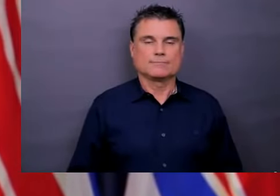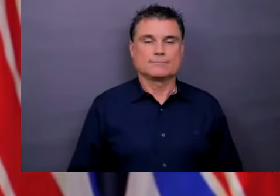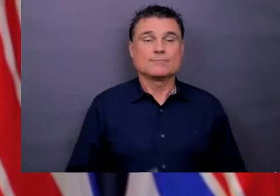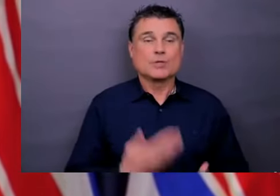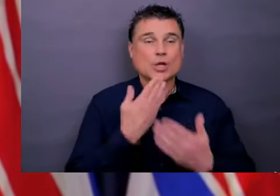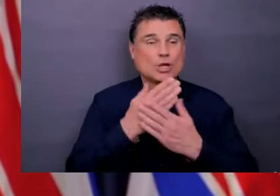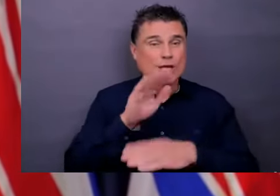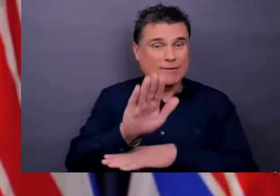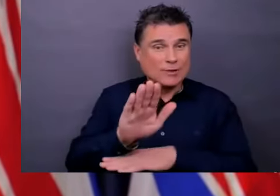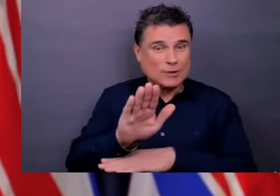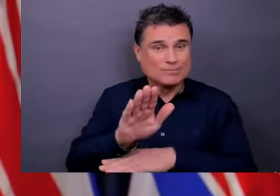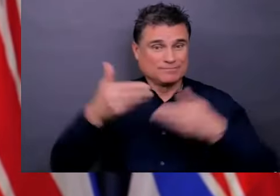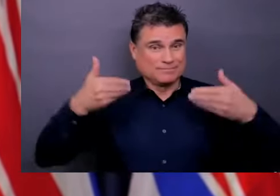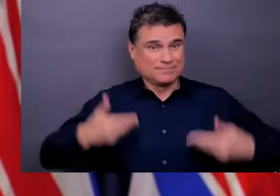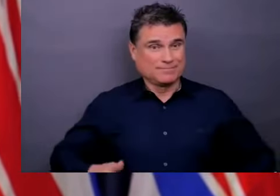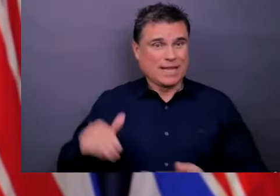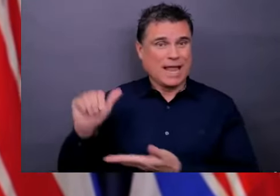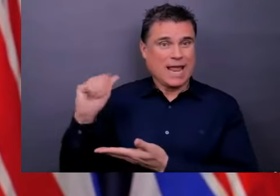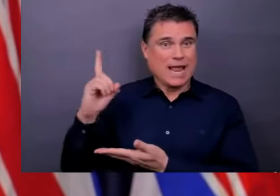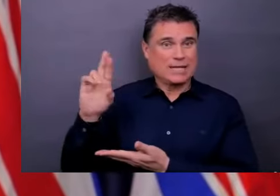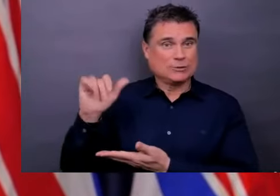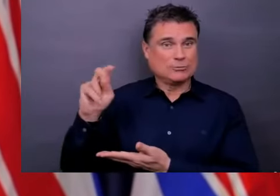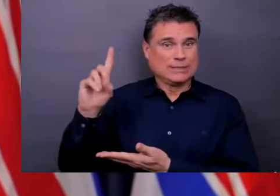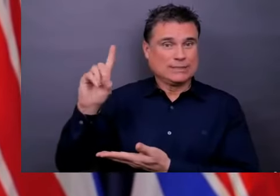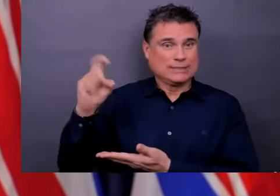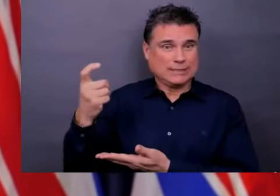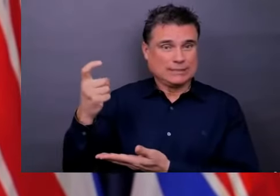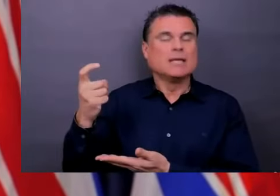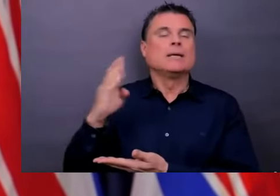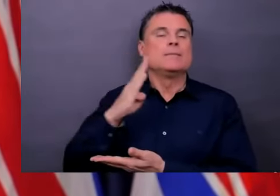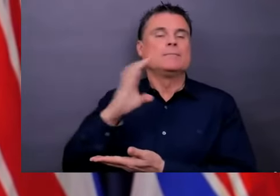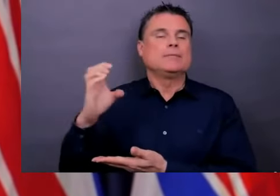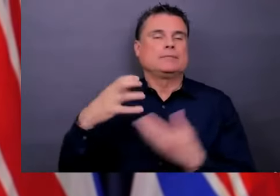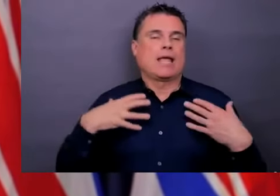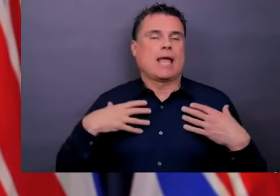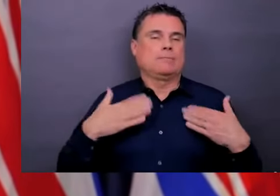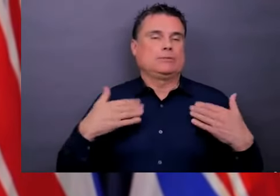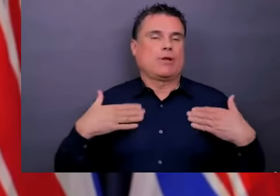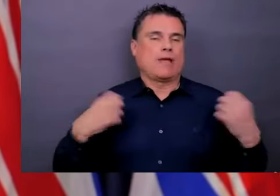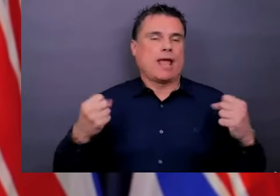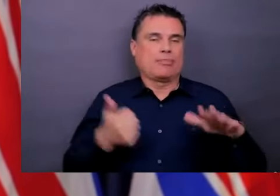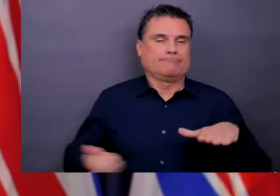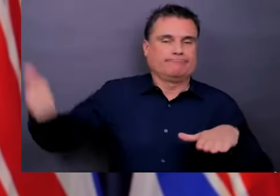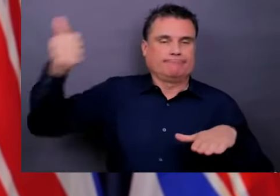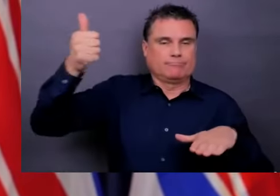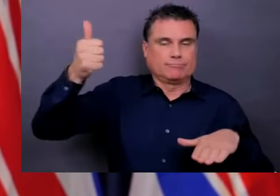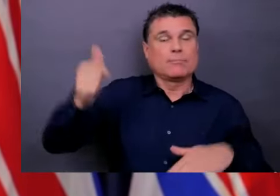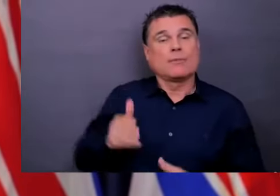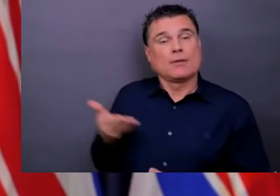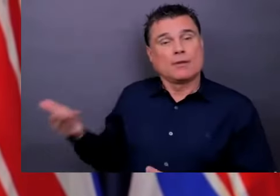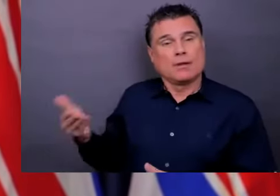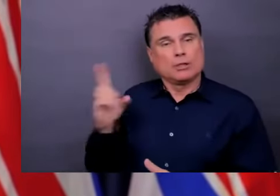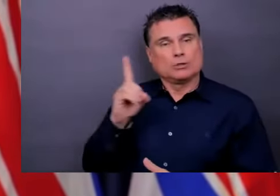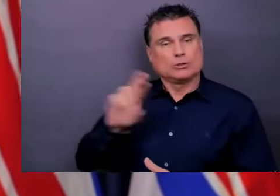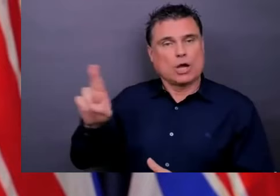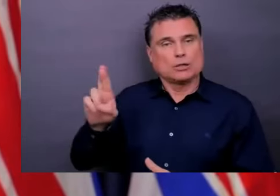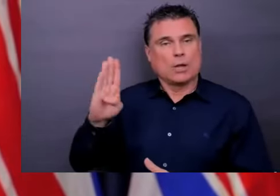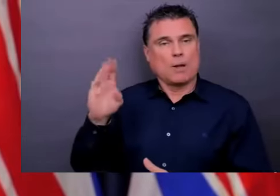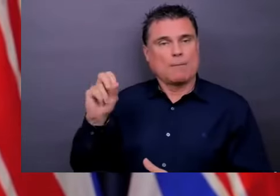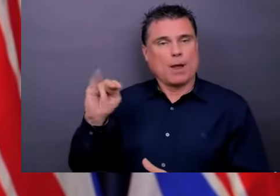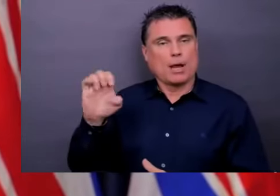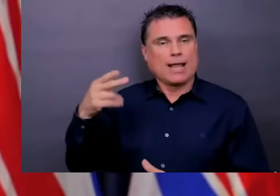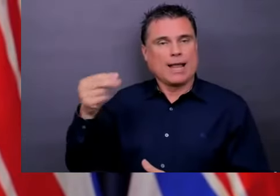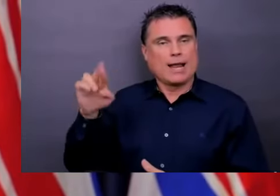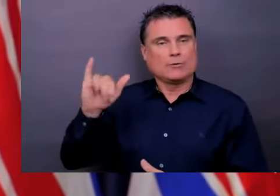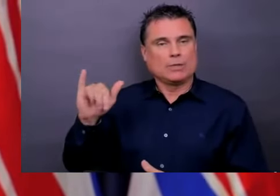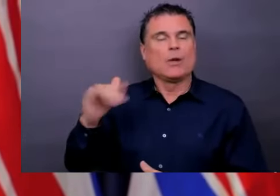Good afternoon. My name is Adrian Dix. I'm BC's Minister of Health. To my right is Dr. Bonnie Henry, BC's Provincial Health Officer. This is the COVID-19 briefing